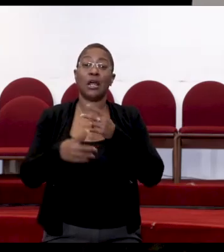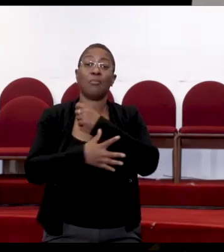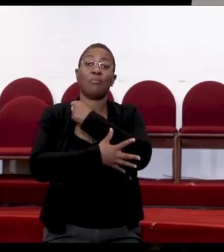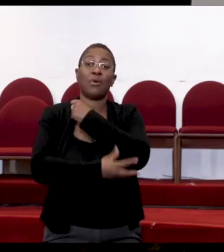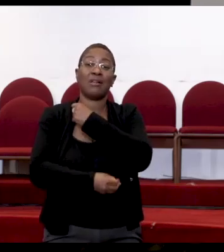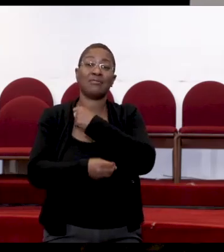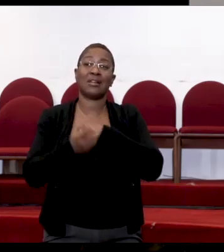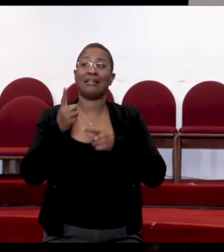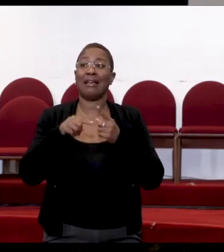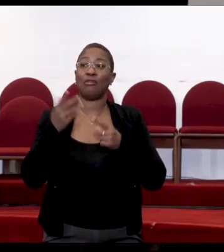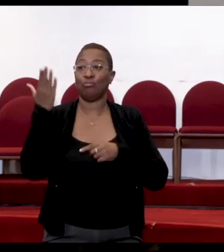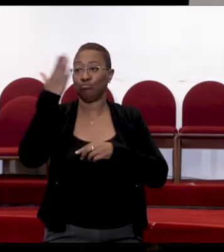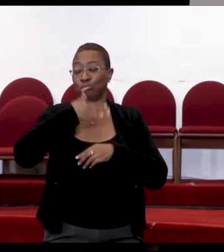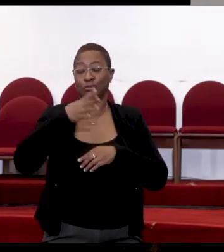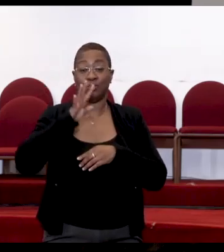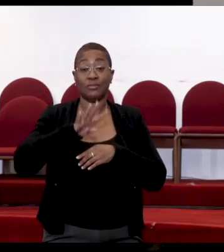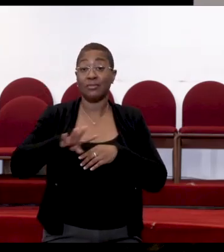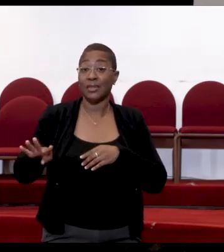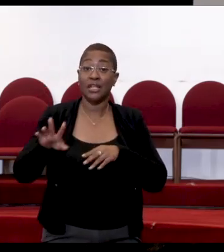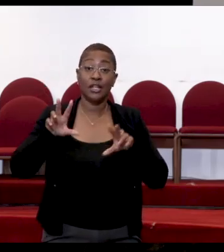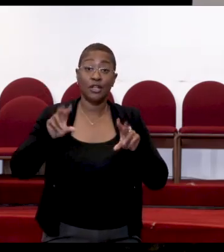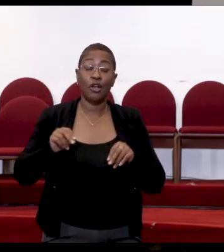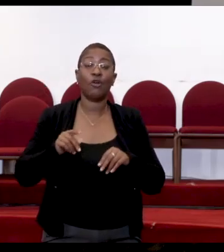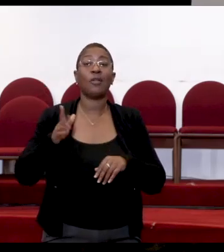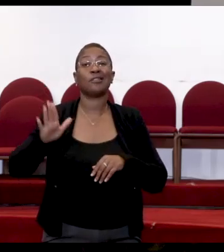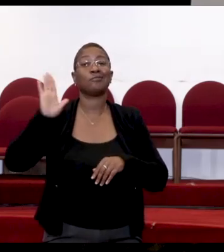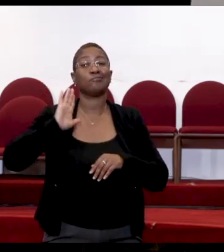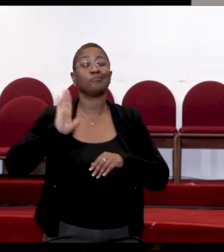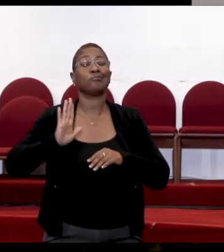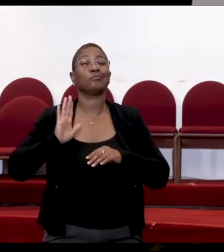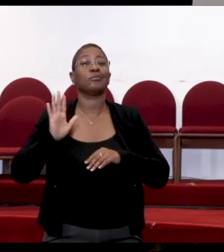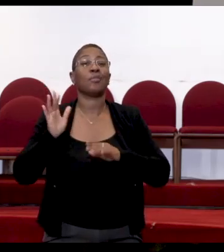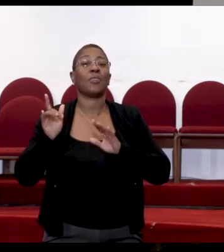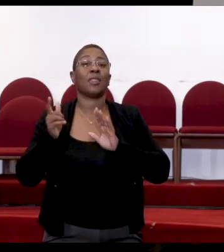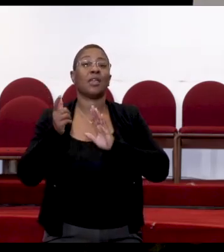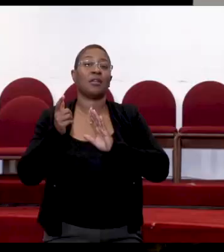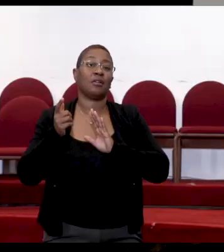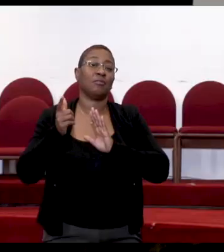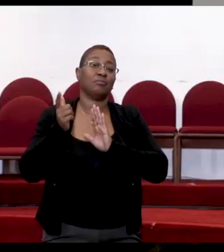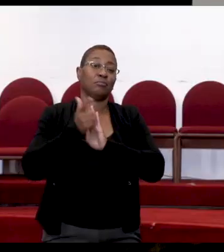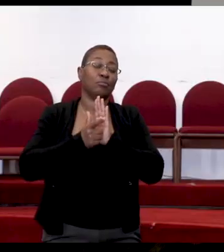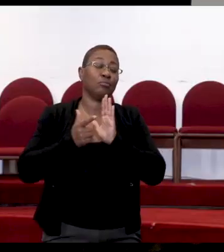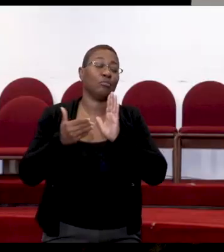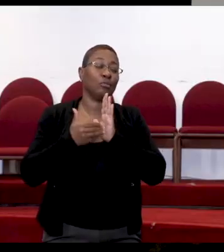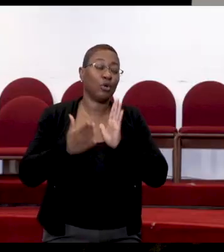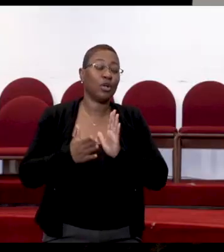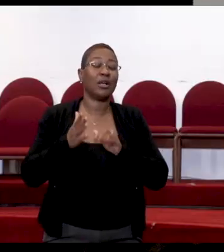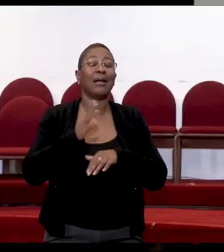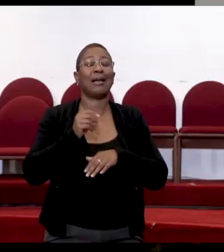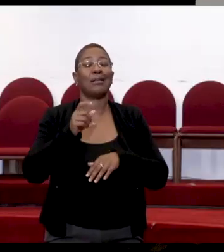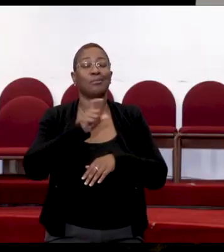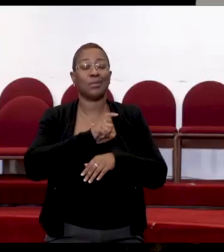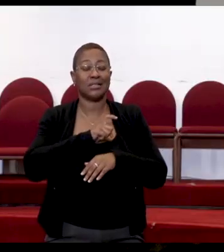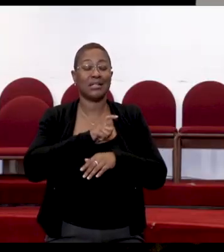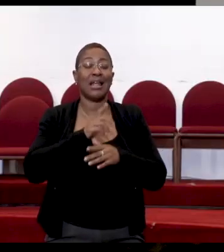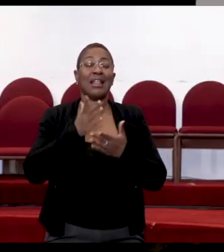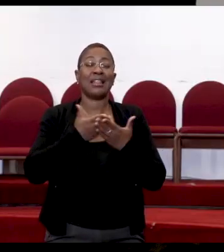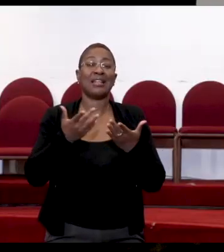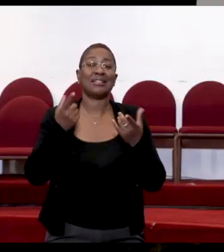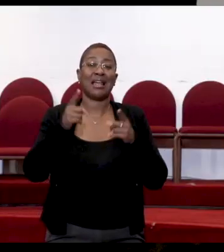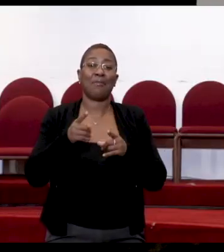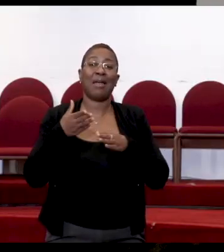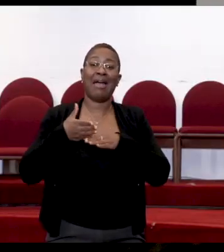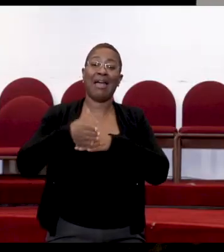cannot be overlooked. As a prosecutor, as a police officer, all of those things come after situations